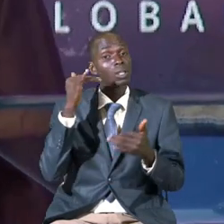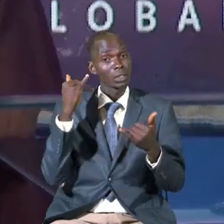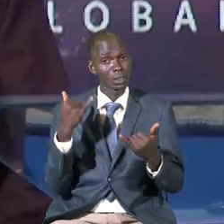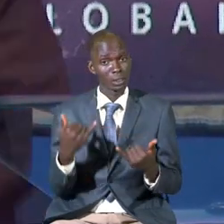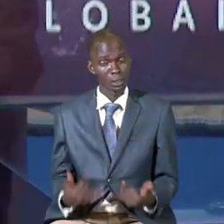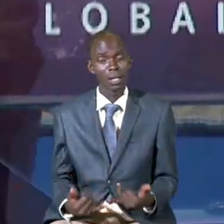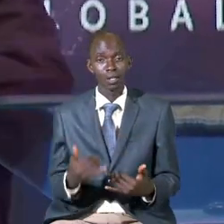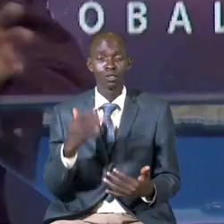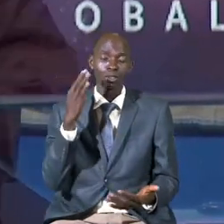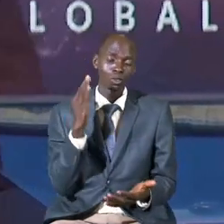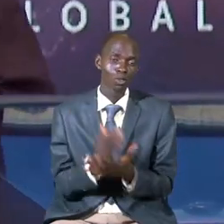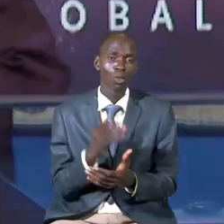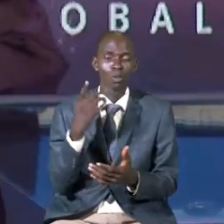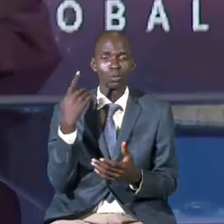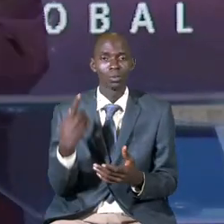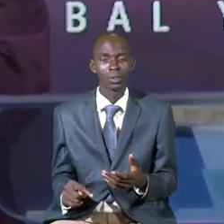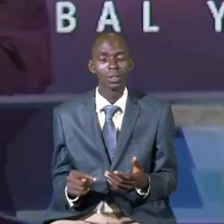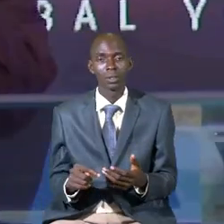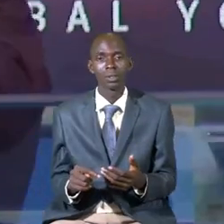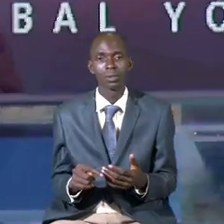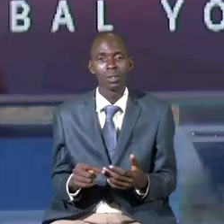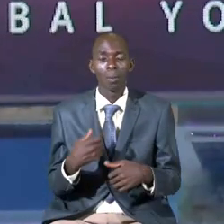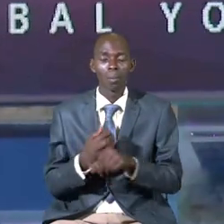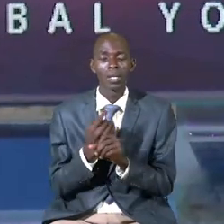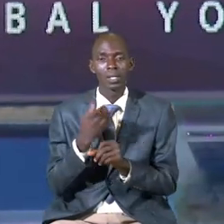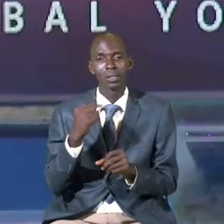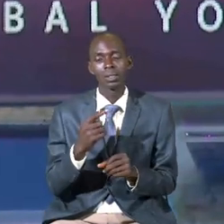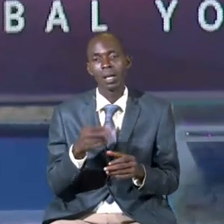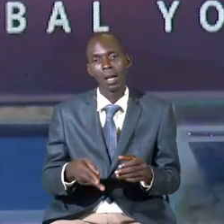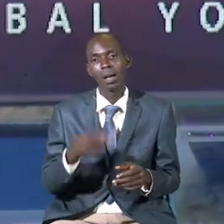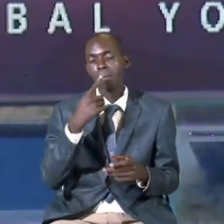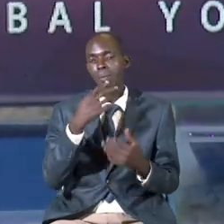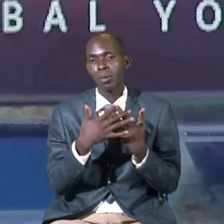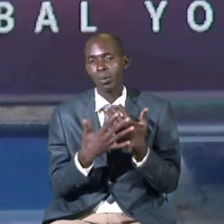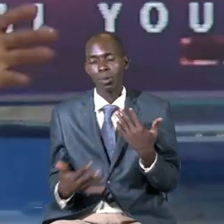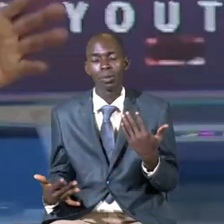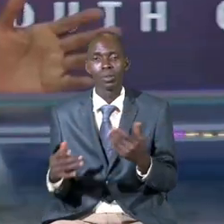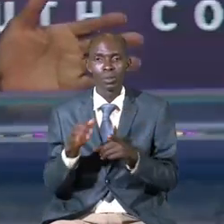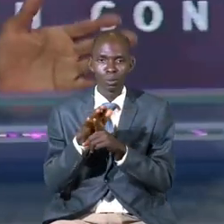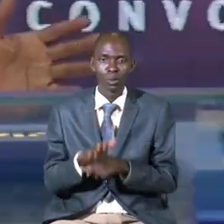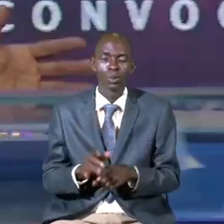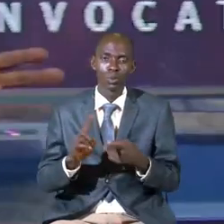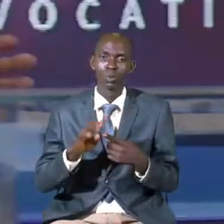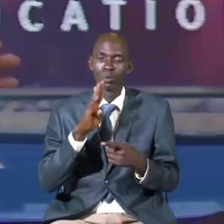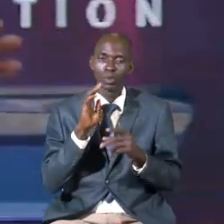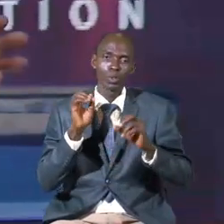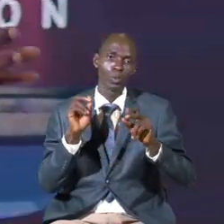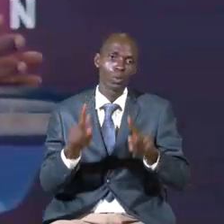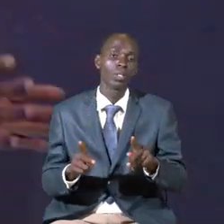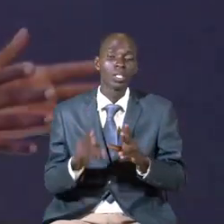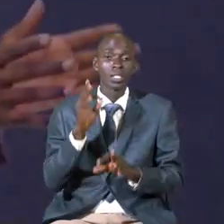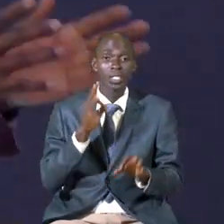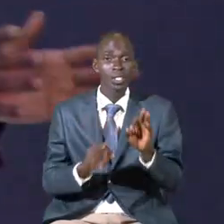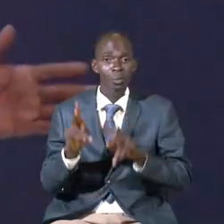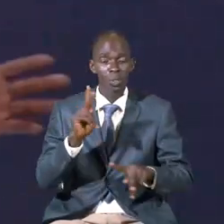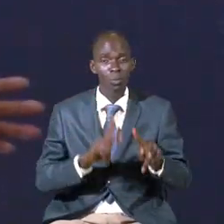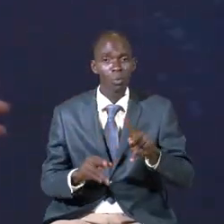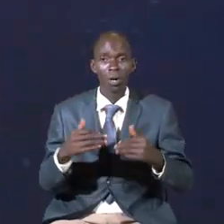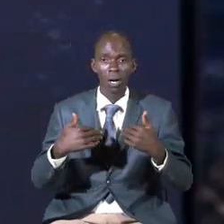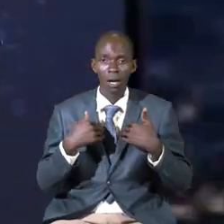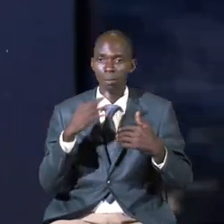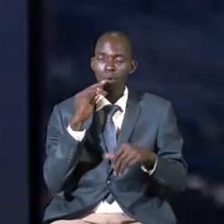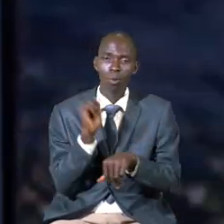blood pressure to normal dedicate yourself to the truth if people have been walking with errol and they're destroying